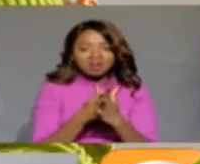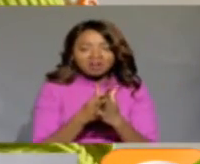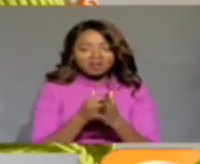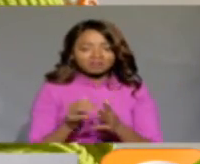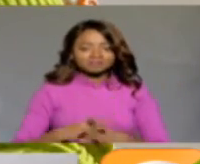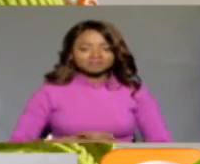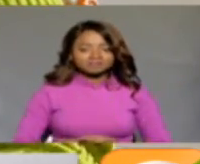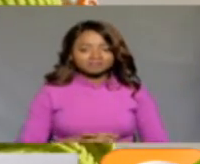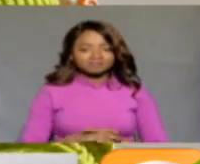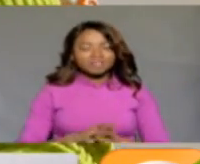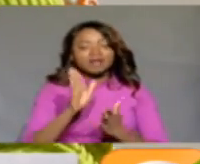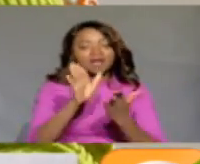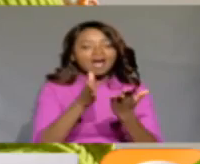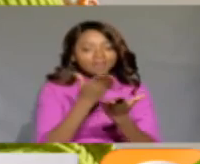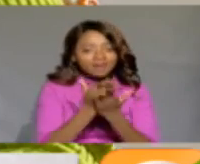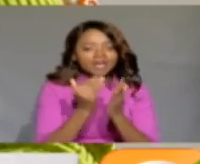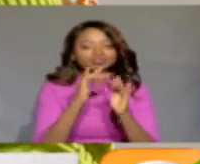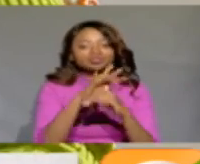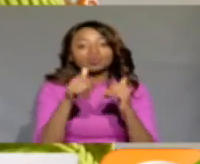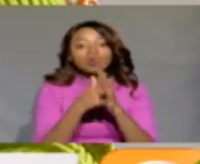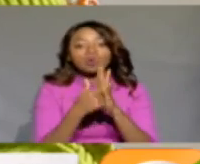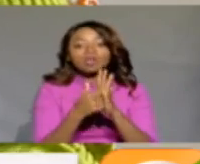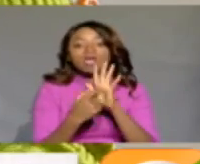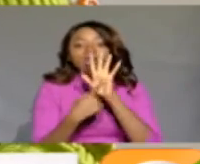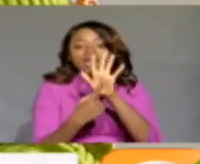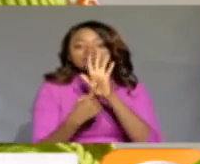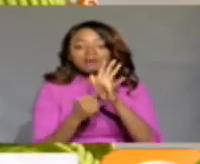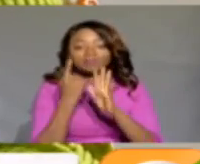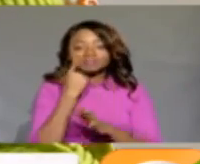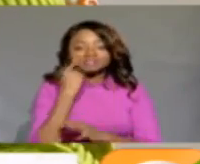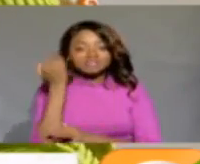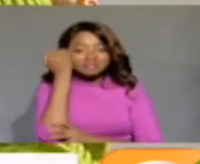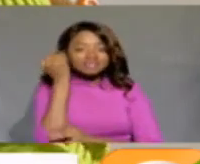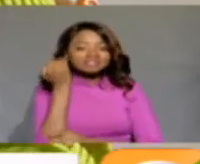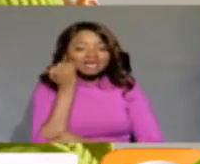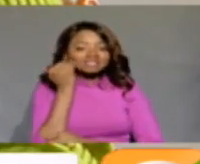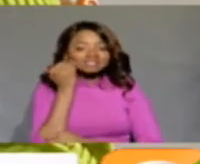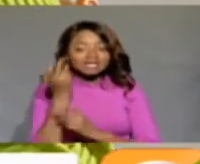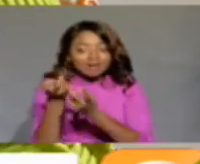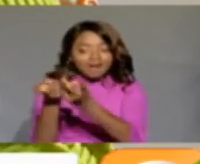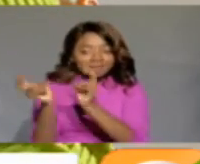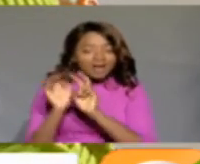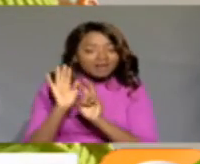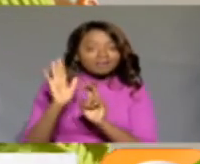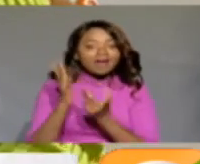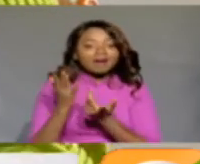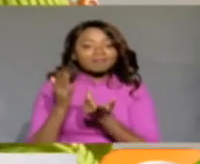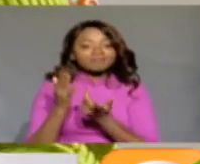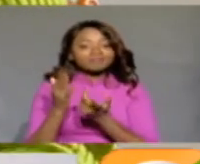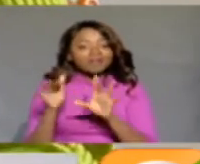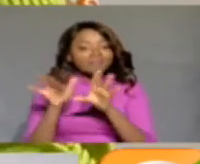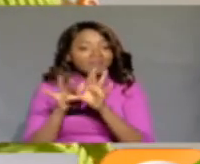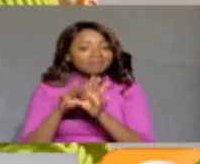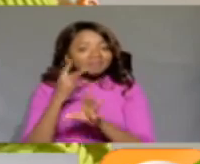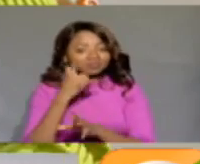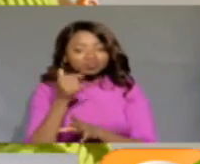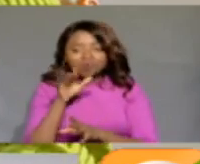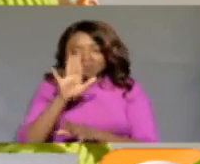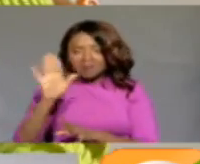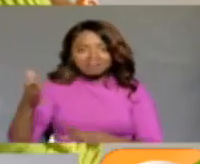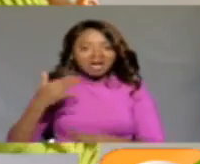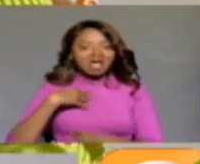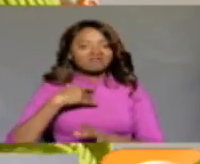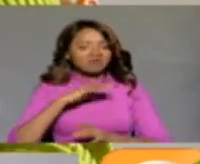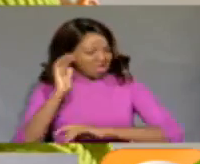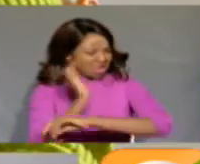Judicial Service Commission, look at the membership. You want to tell me that those people have got the capacity to determine whether this person